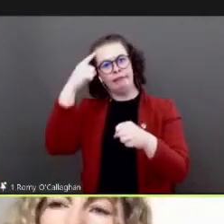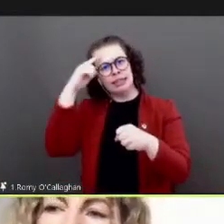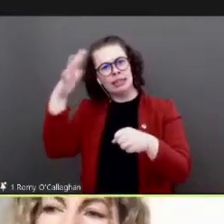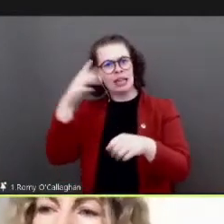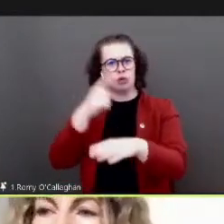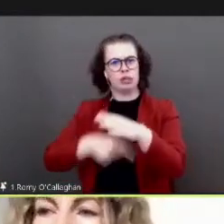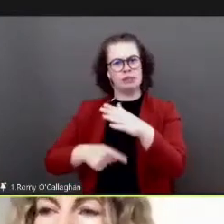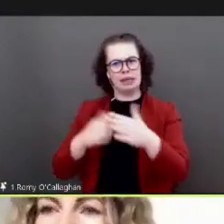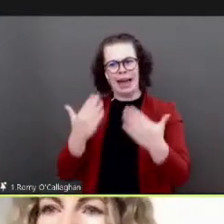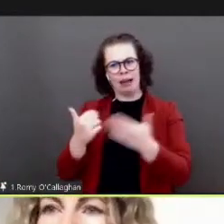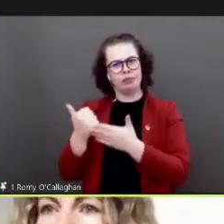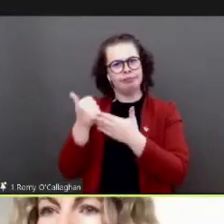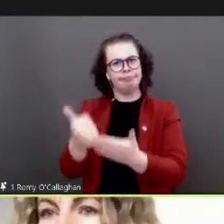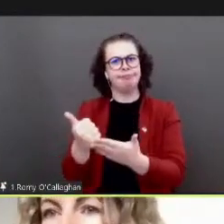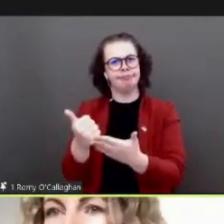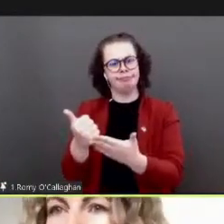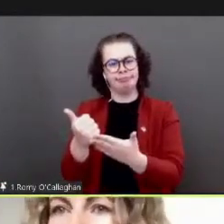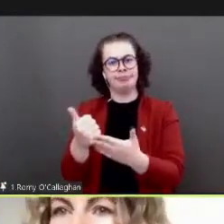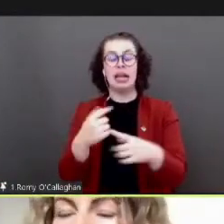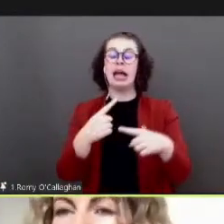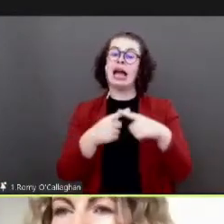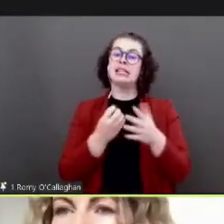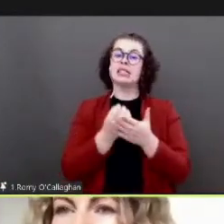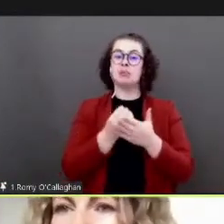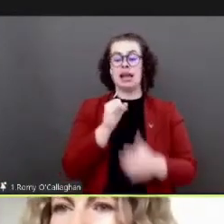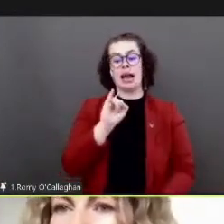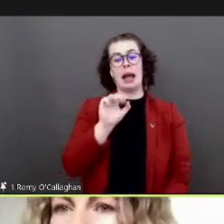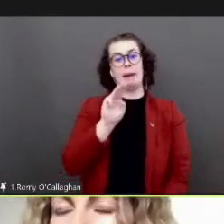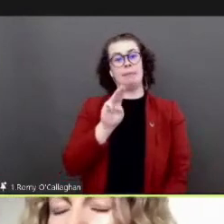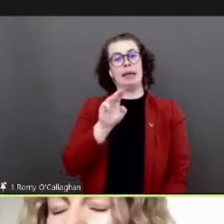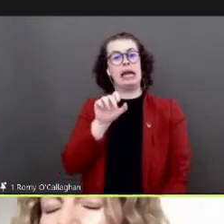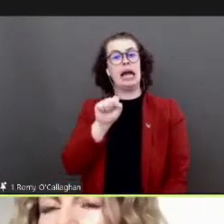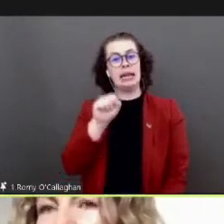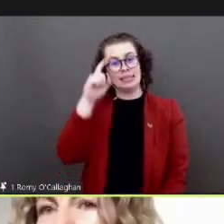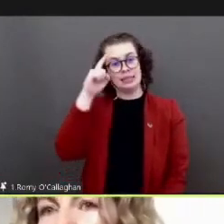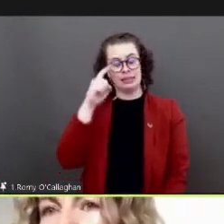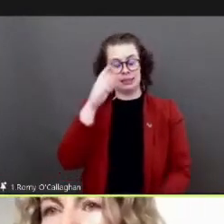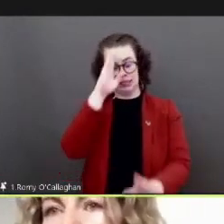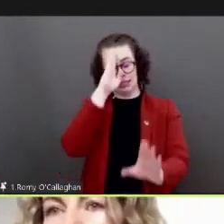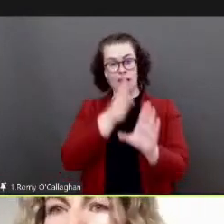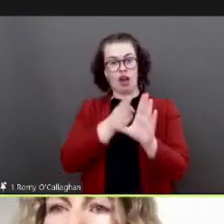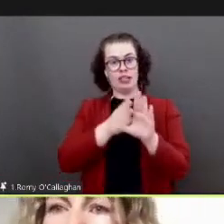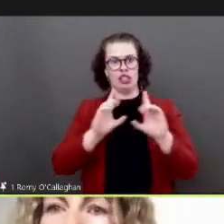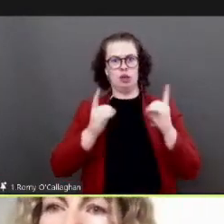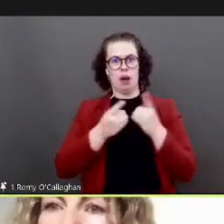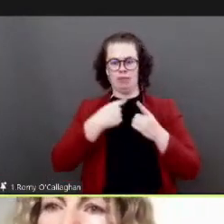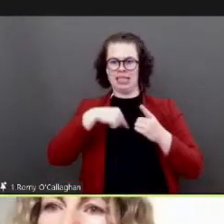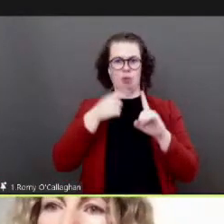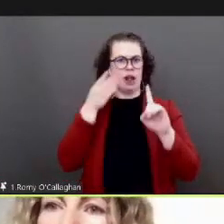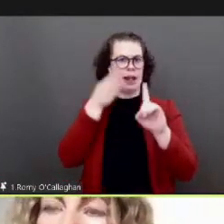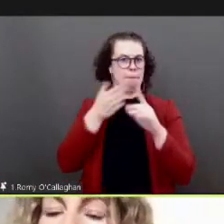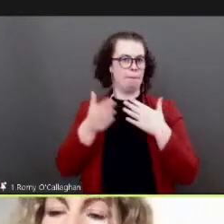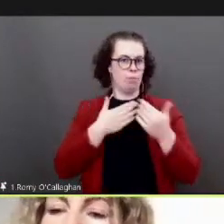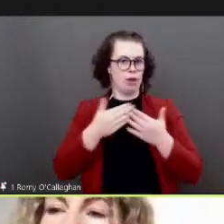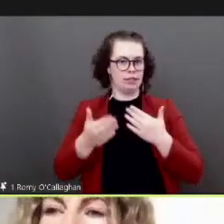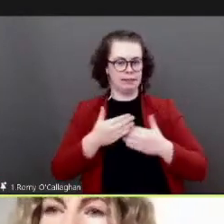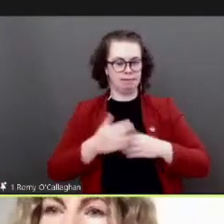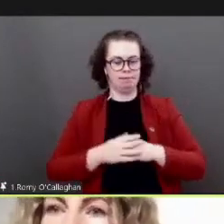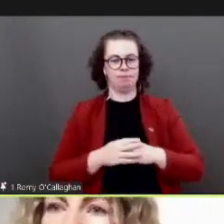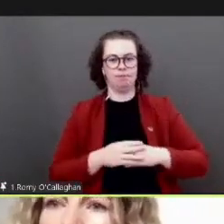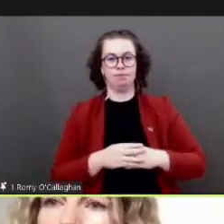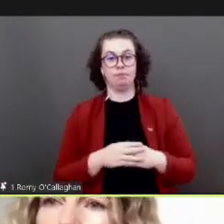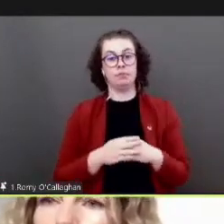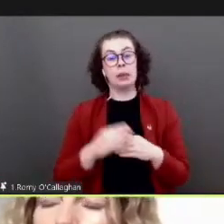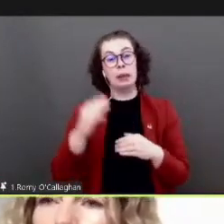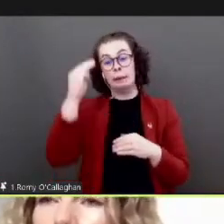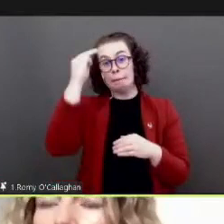the direction of travel of the IPS psychology service at the moment. As we're all aware, mental health can